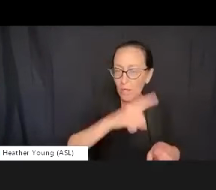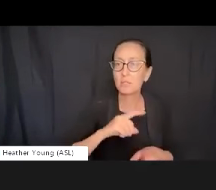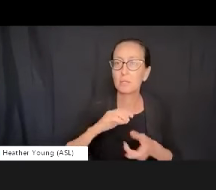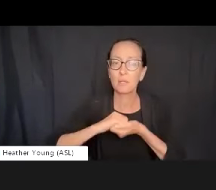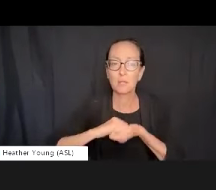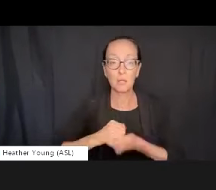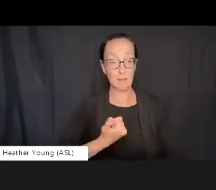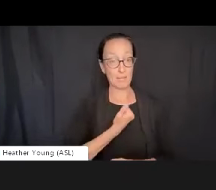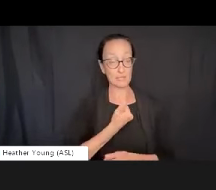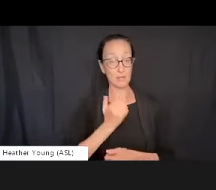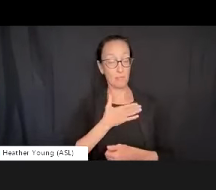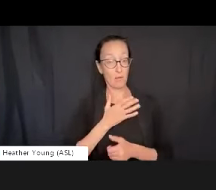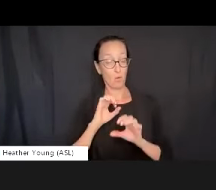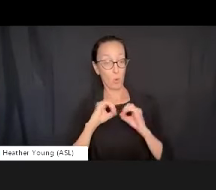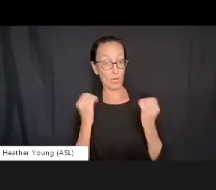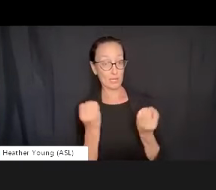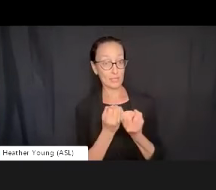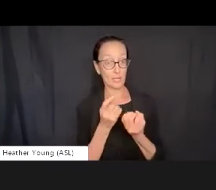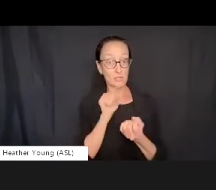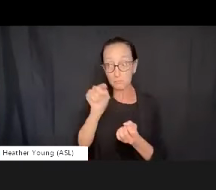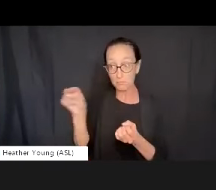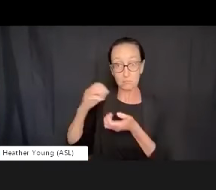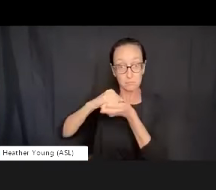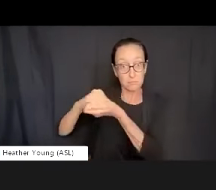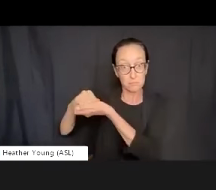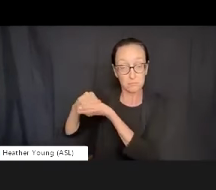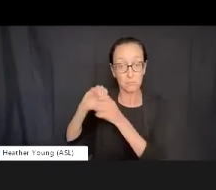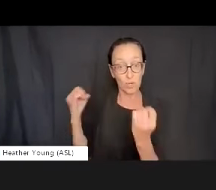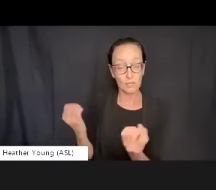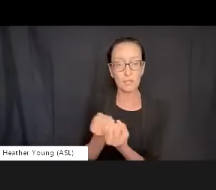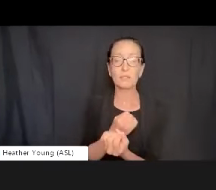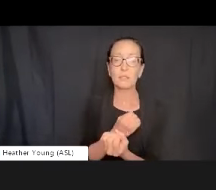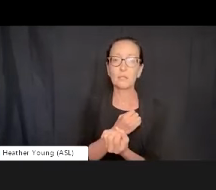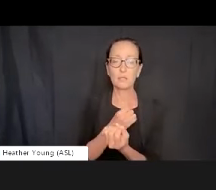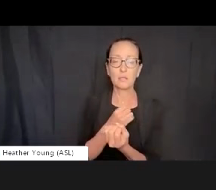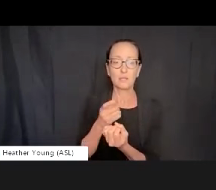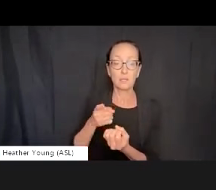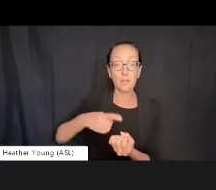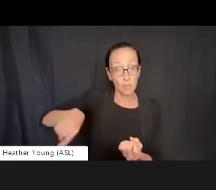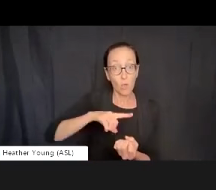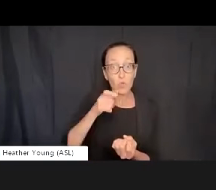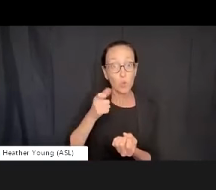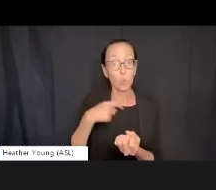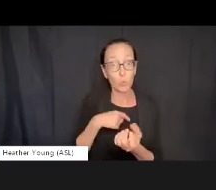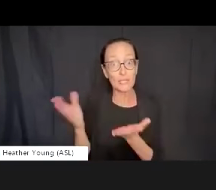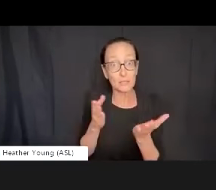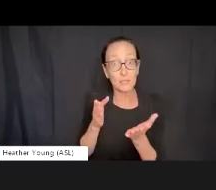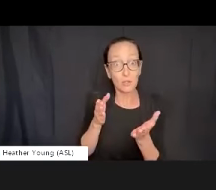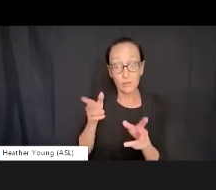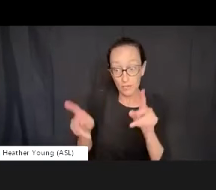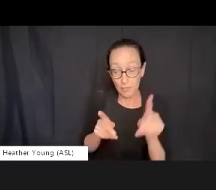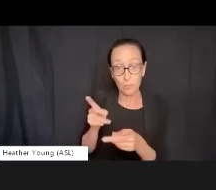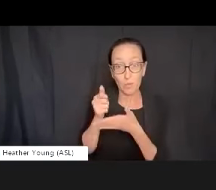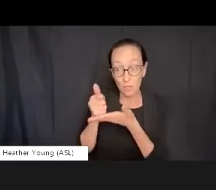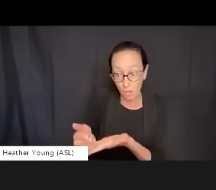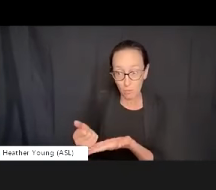ourselves, our organizations, the people that serve, as well as partnering with the people that we serve in better understanding